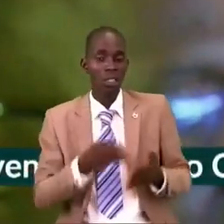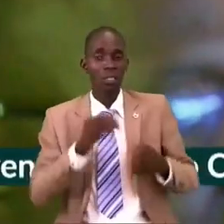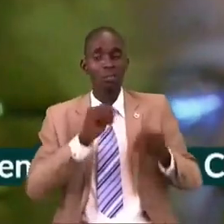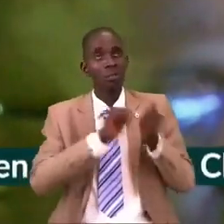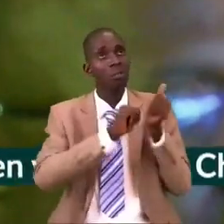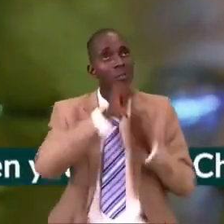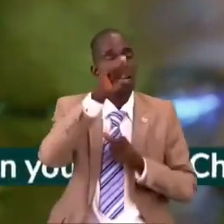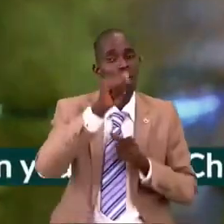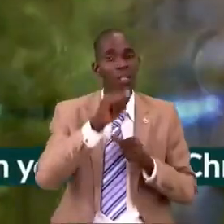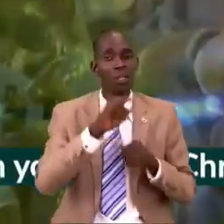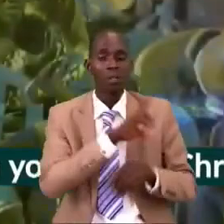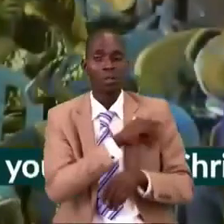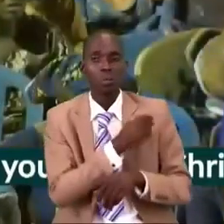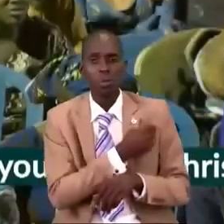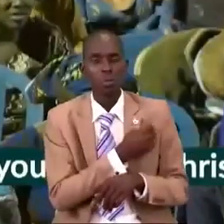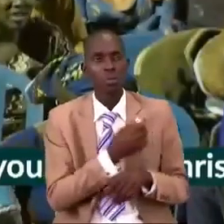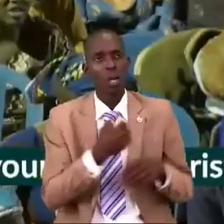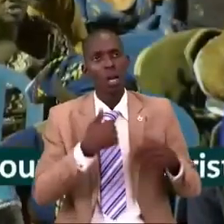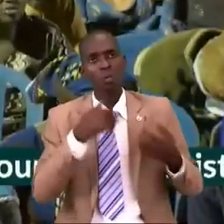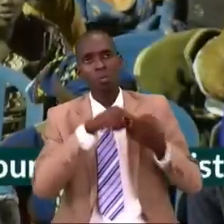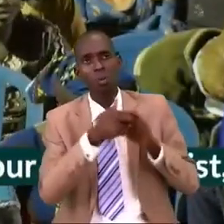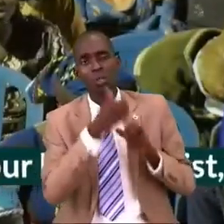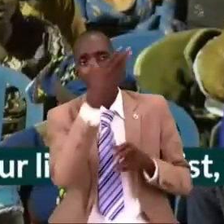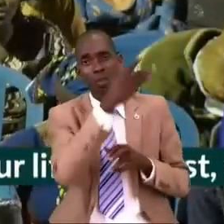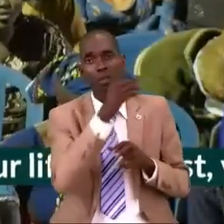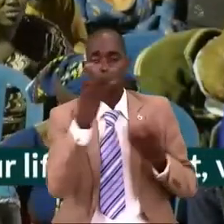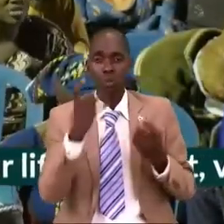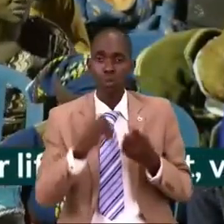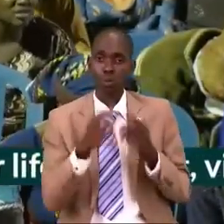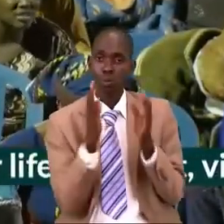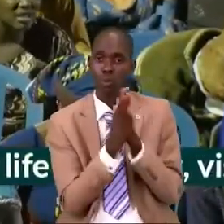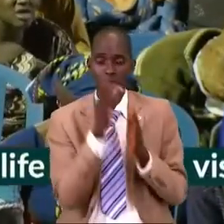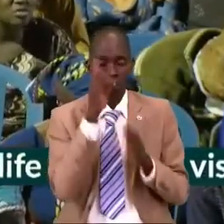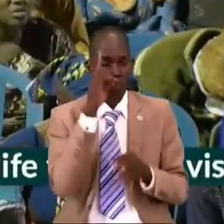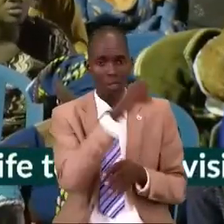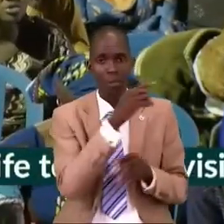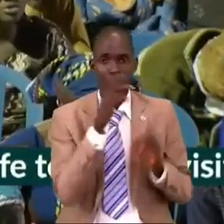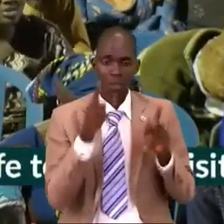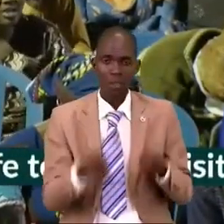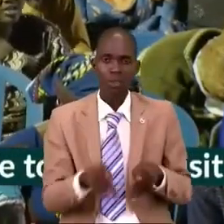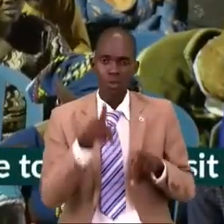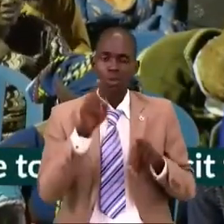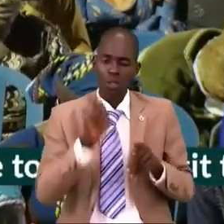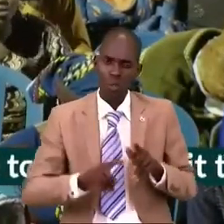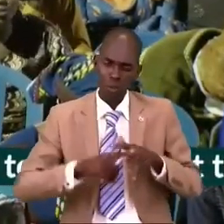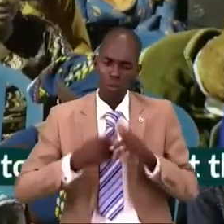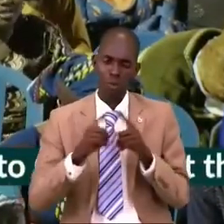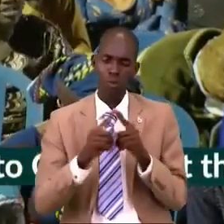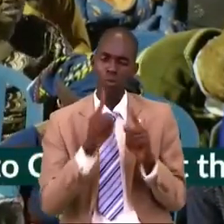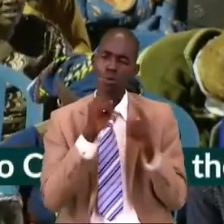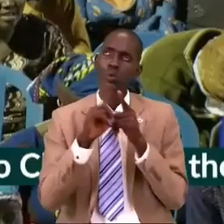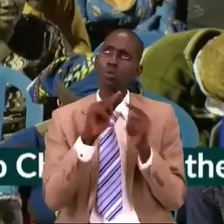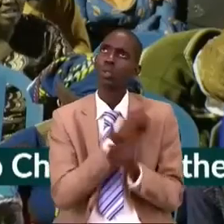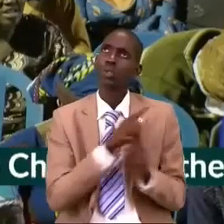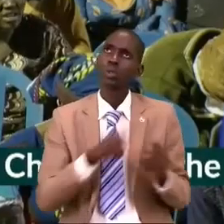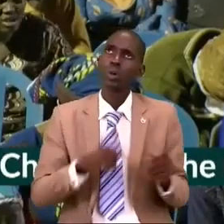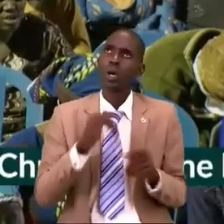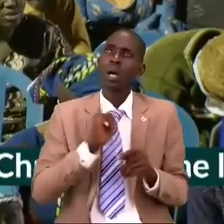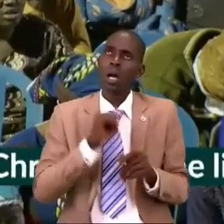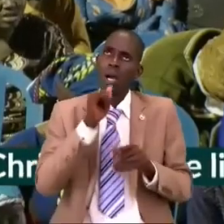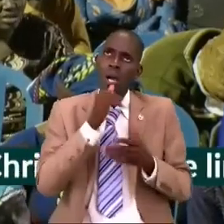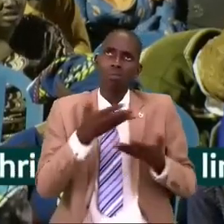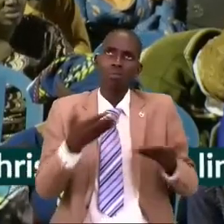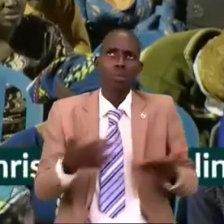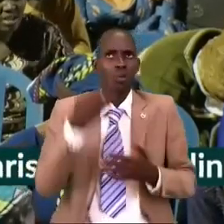will multiply your miracles, and you will testify more tonight in Jesus' name. So please prepare yourself. Those by